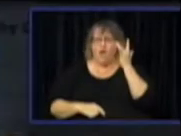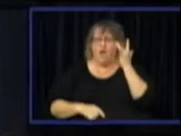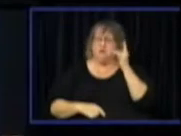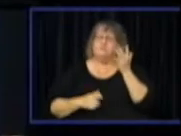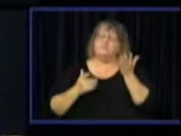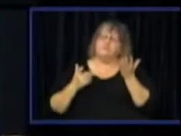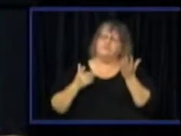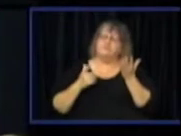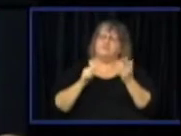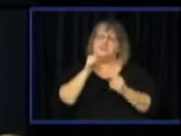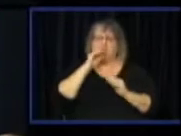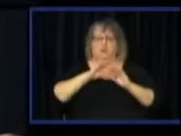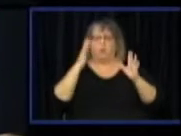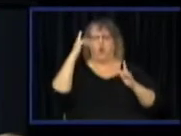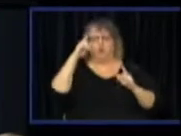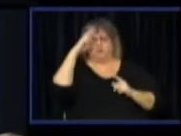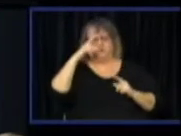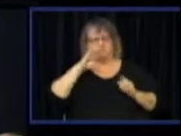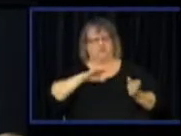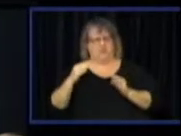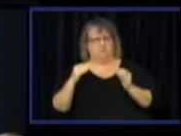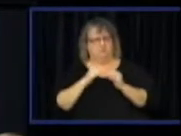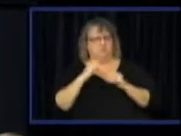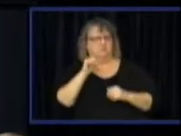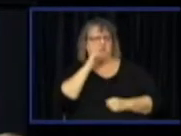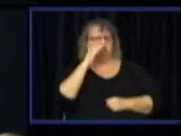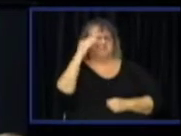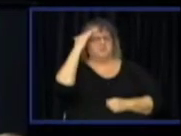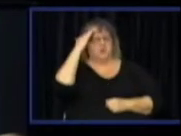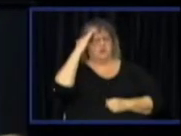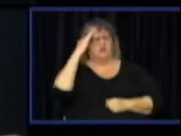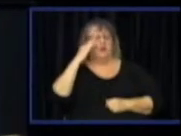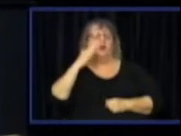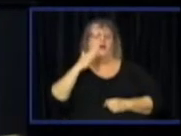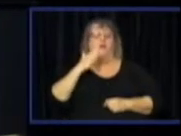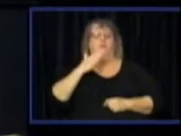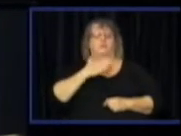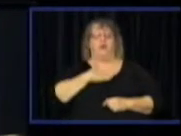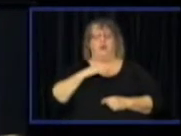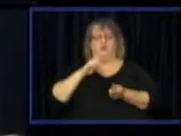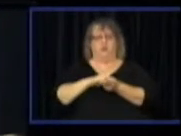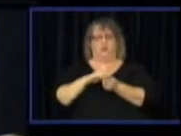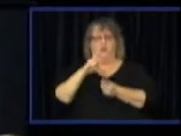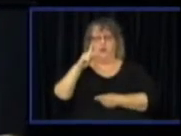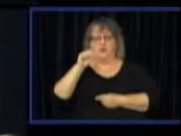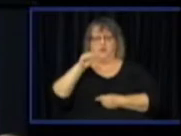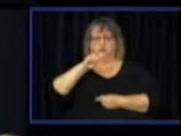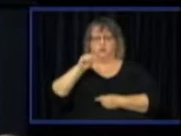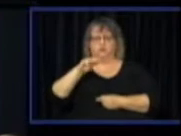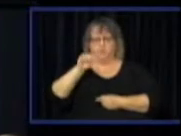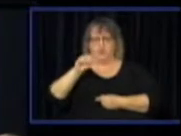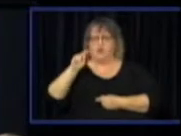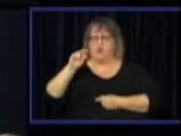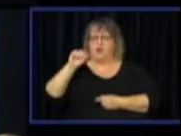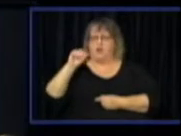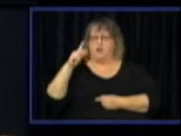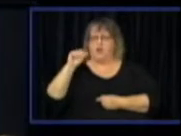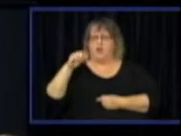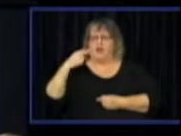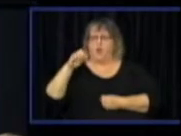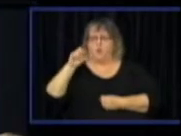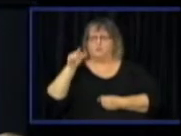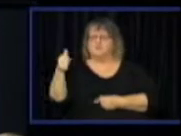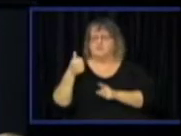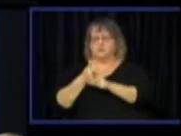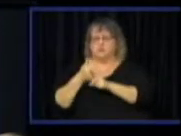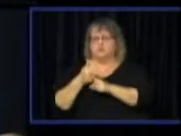not immediately clear. What I can tell you is that, I'll put in a plug for my colleague, Dr. Kazuma Nakagawa, is a neurologist who